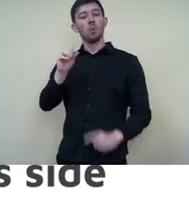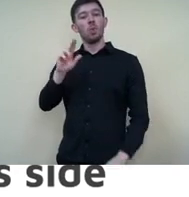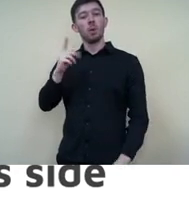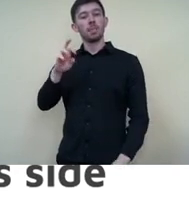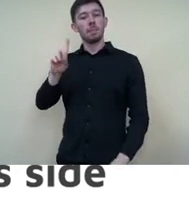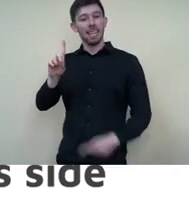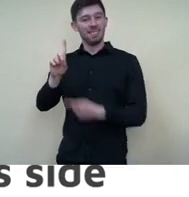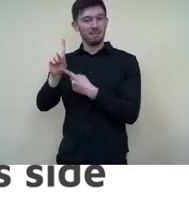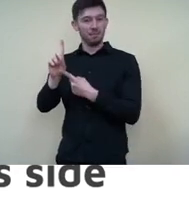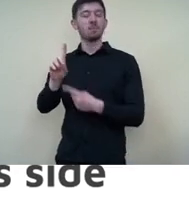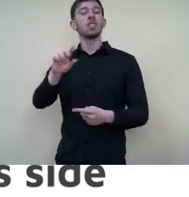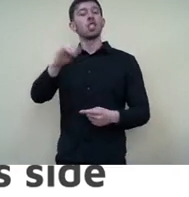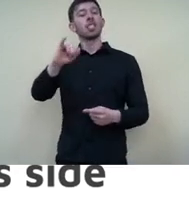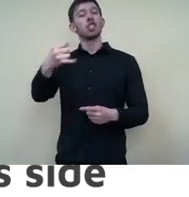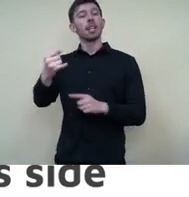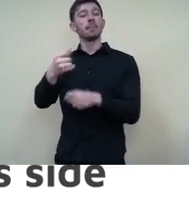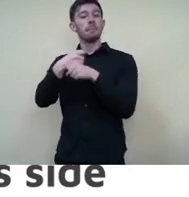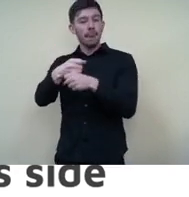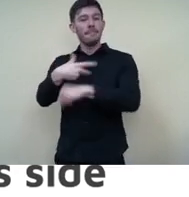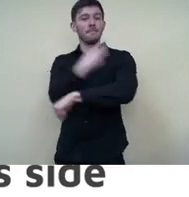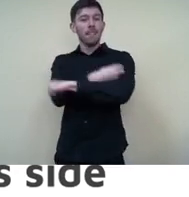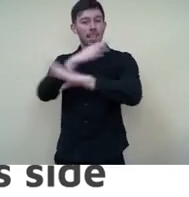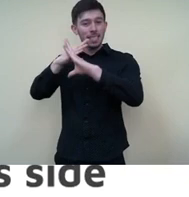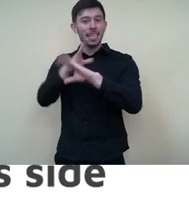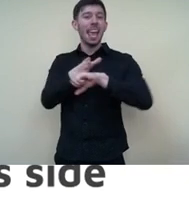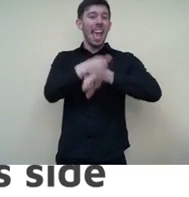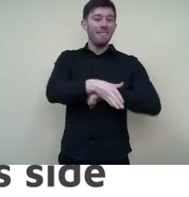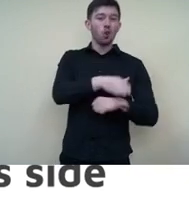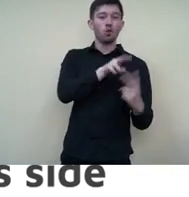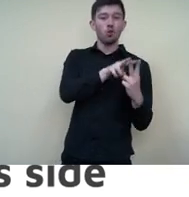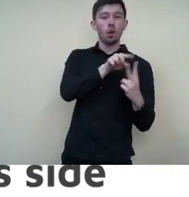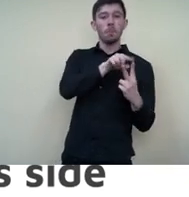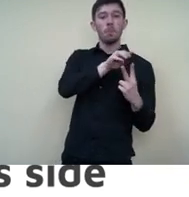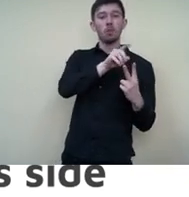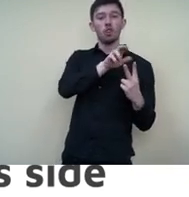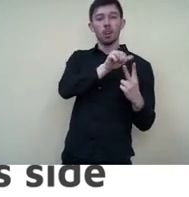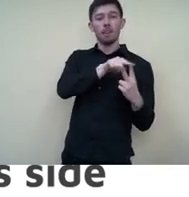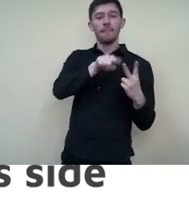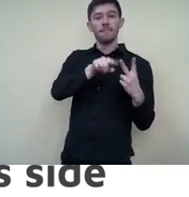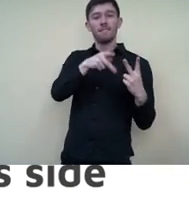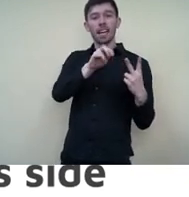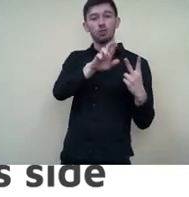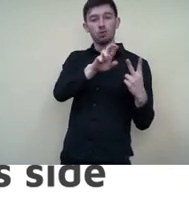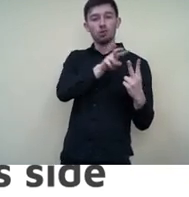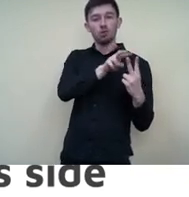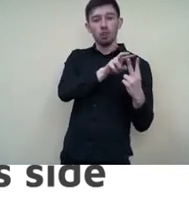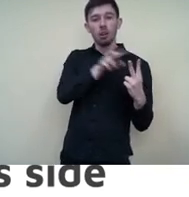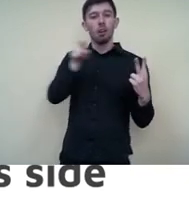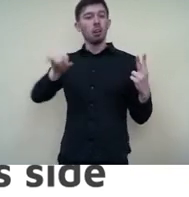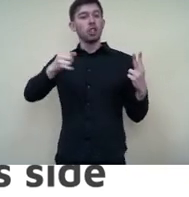vaccine shortly after Moderna and Pfizer successfully created theirs. And what happened is that there